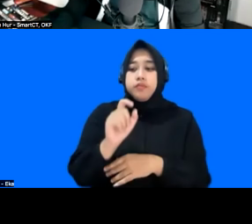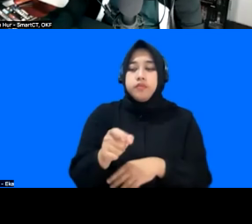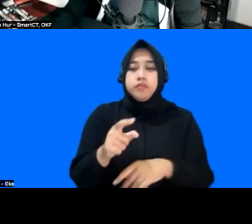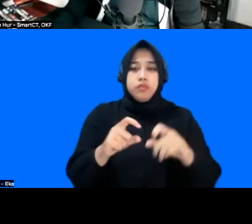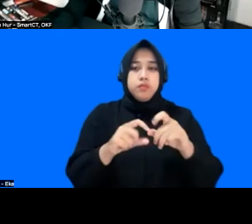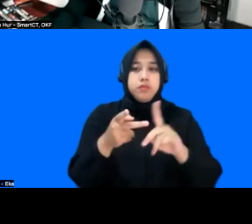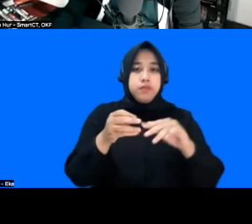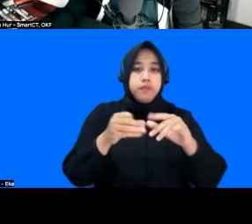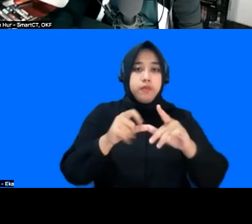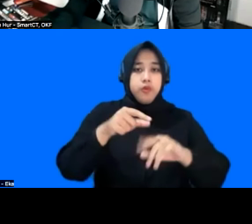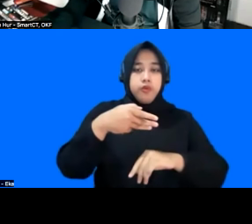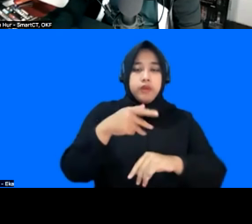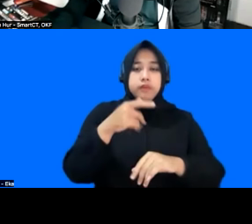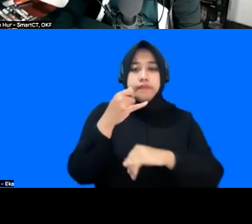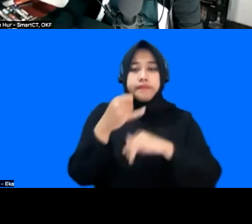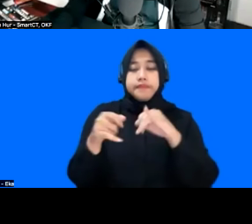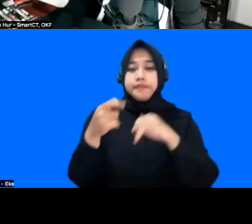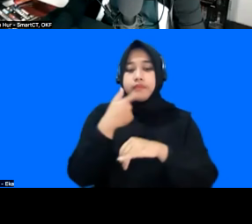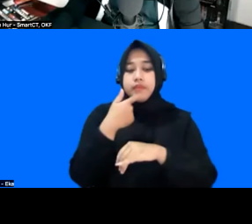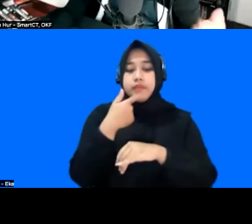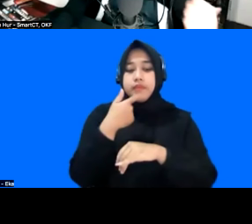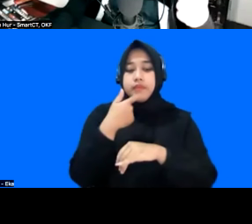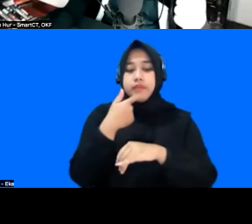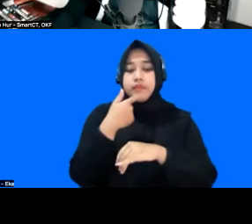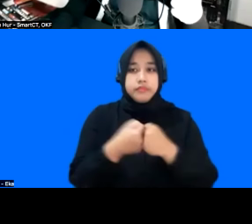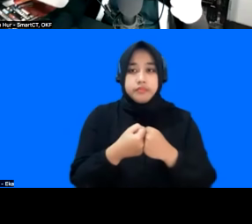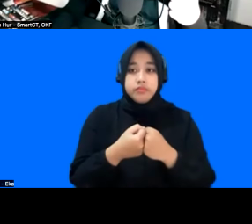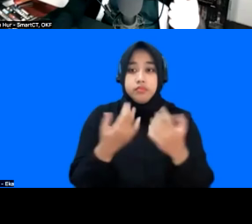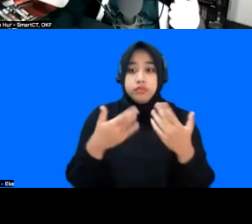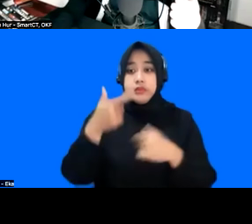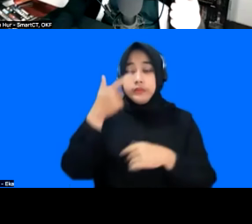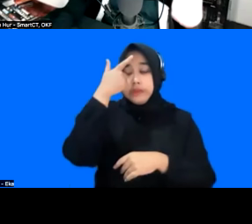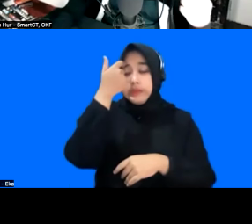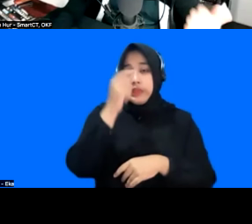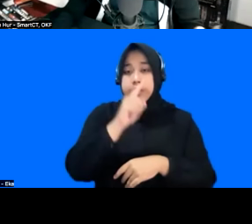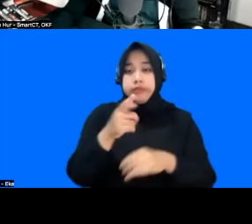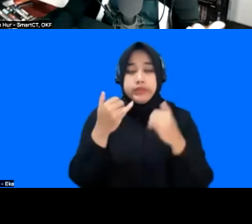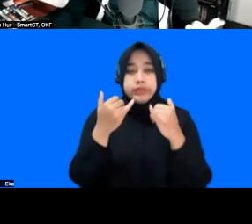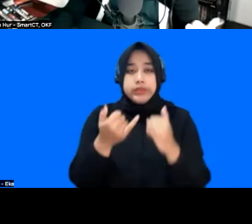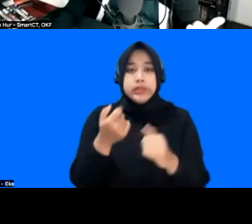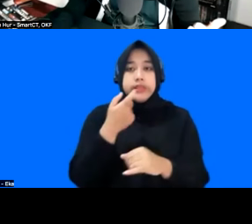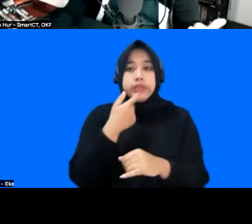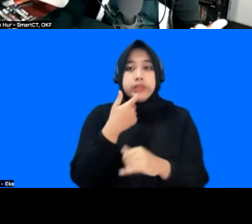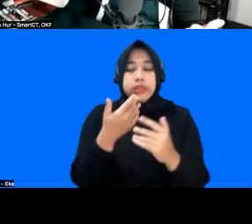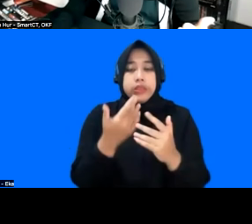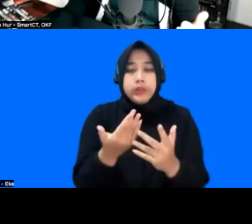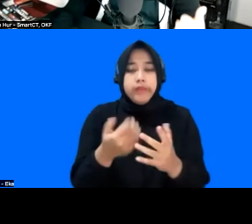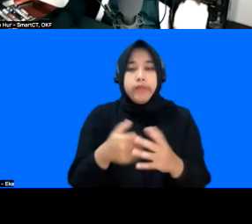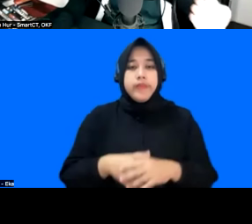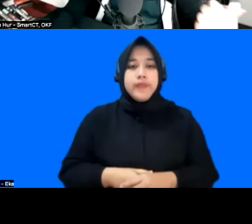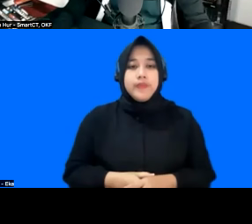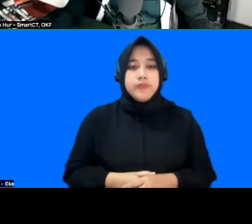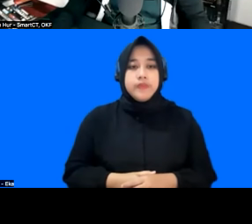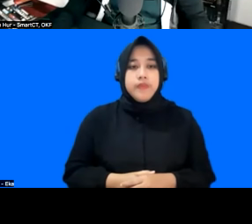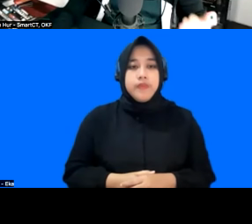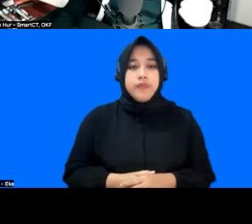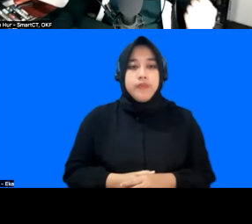the challenge and what we've learned so far, one, be open by design. The future is free and open, right? Be open in your processes, in